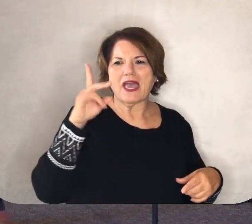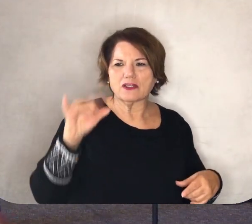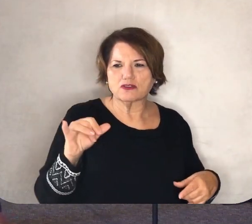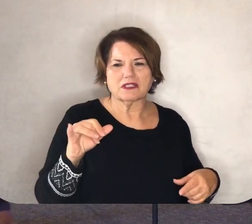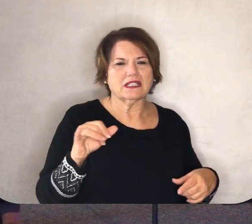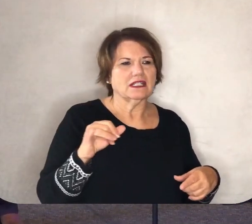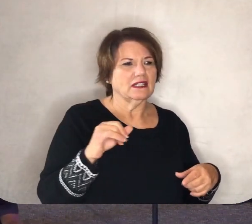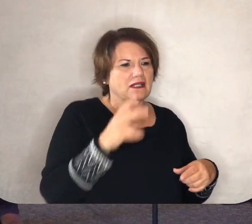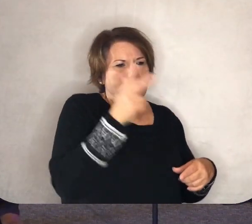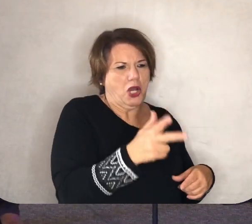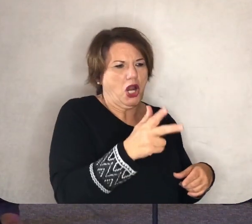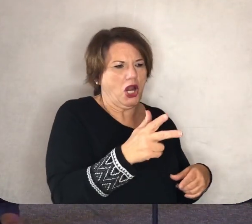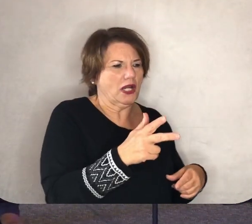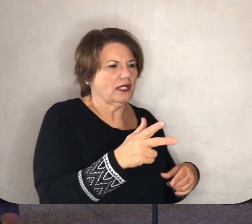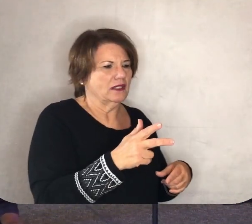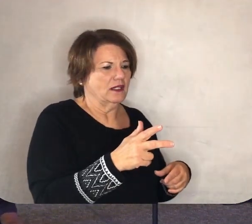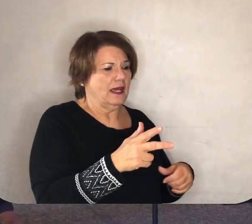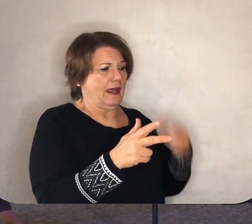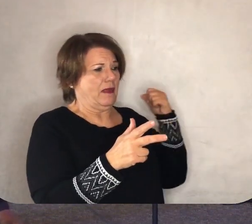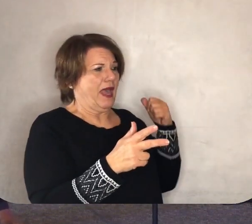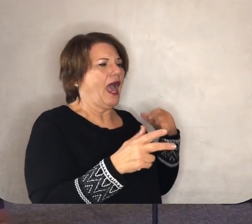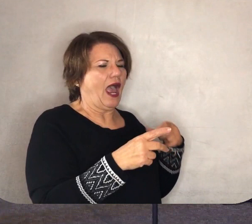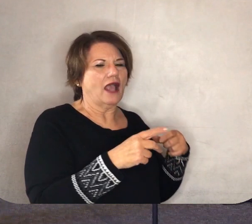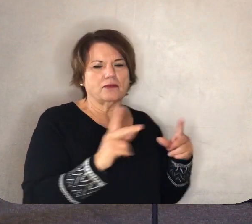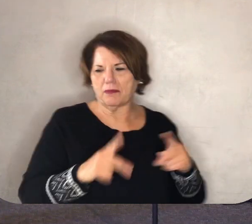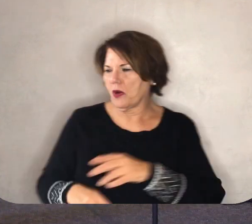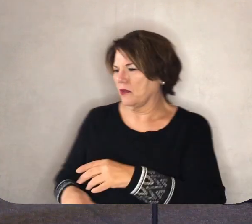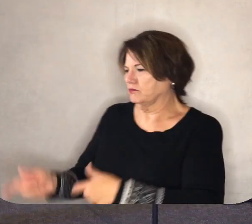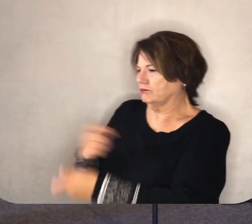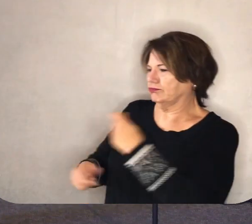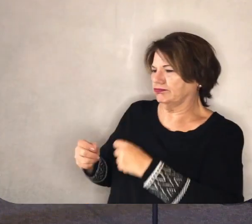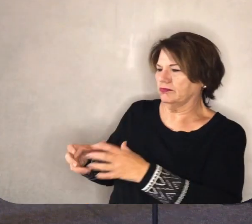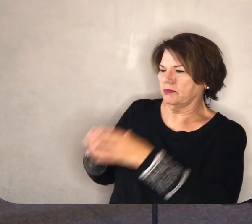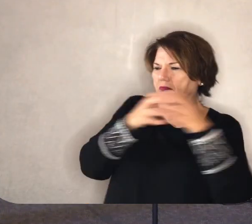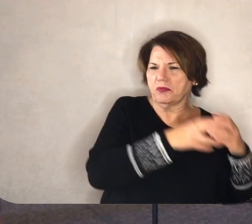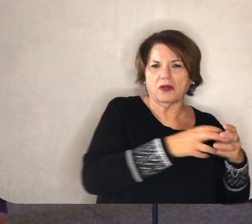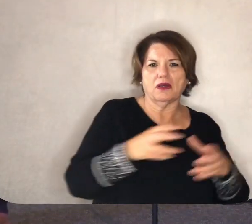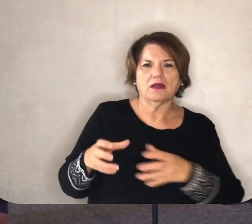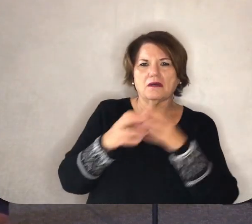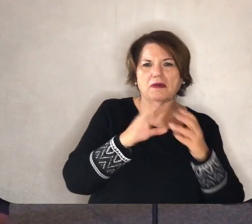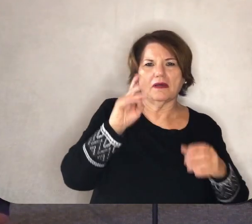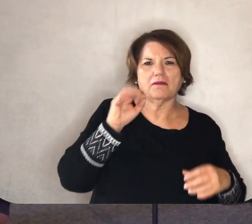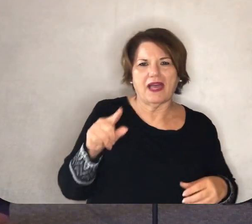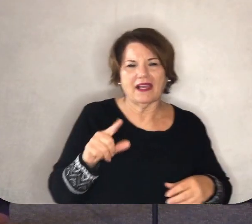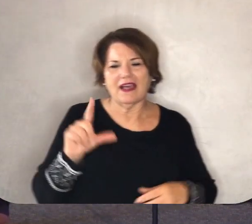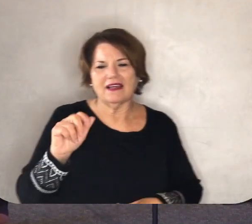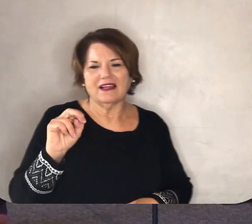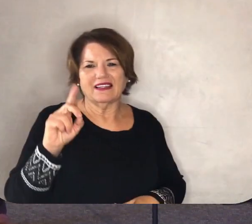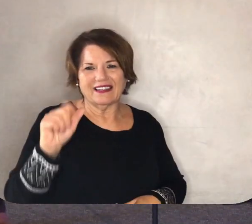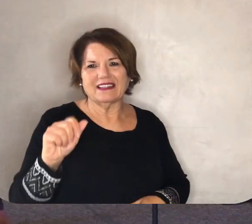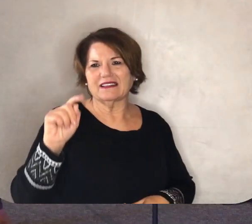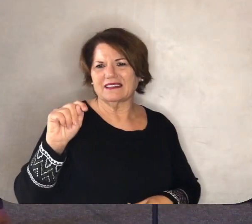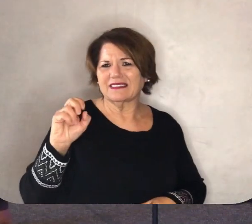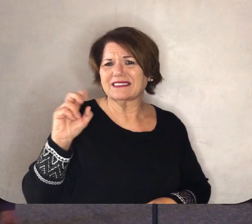Someone grabs those things out of the back, and so as immunocompromised as Ted Dahl is, Linda and Ted are pretty